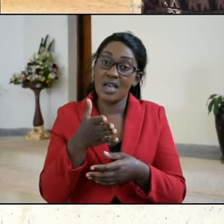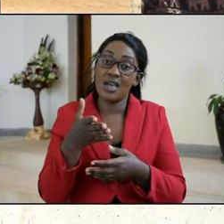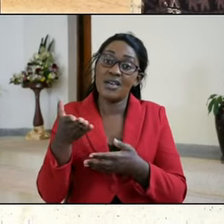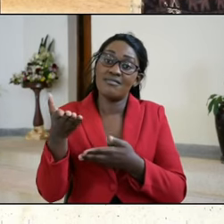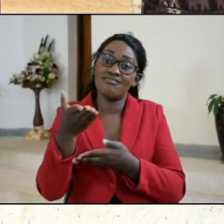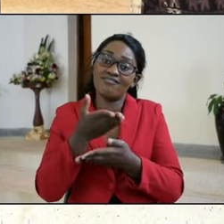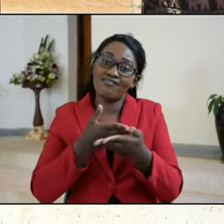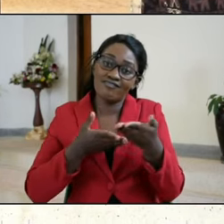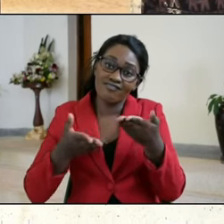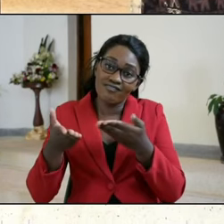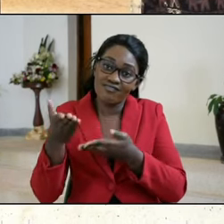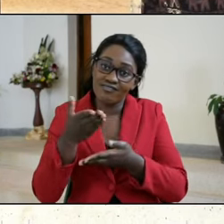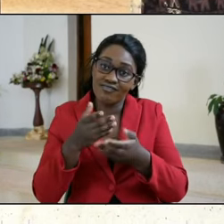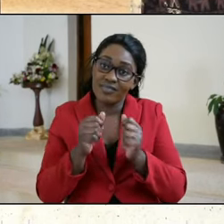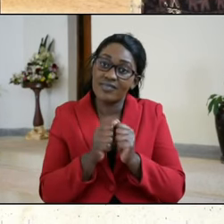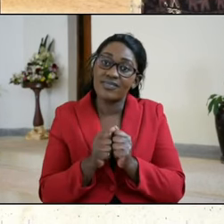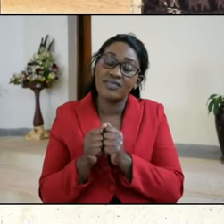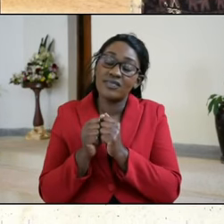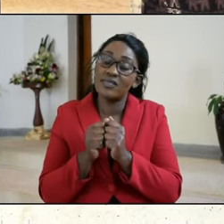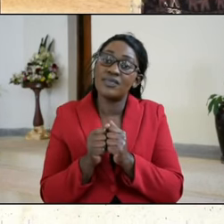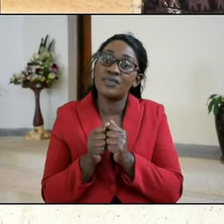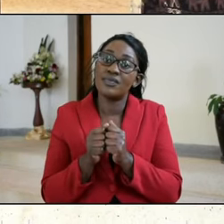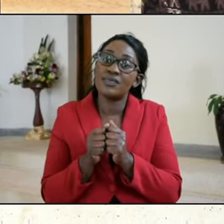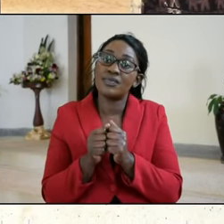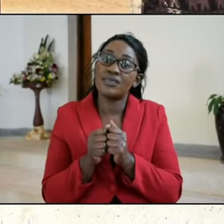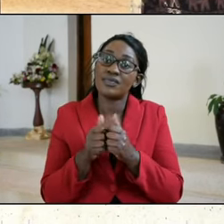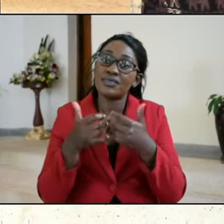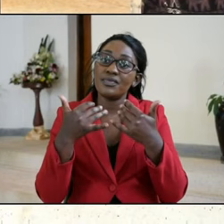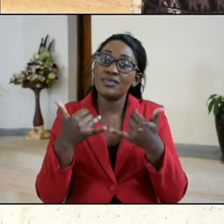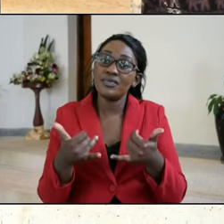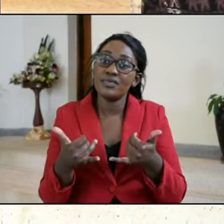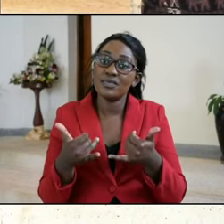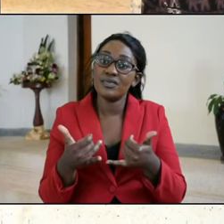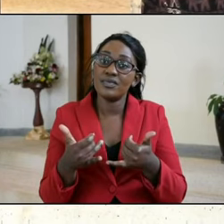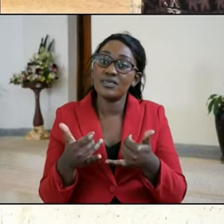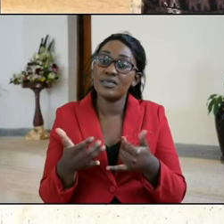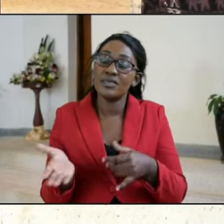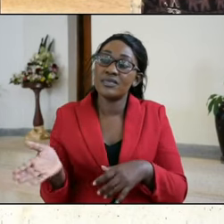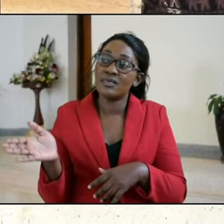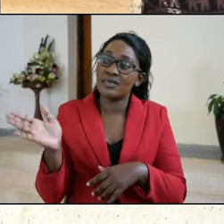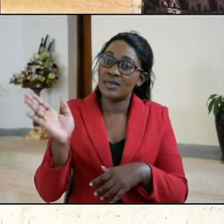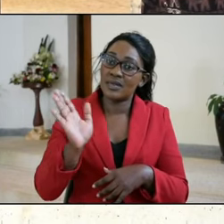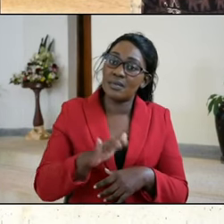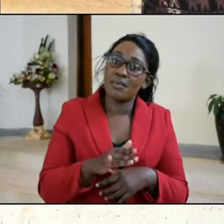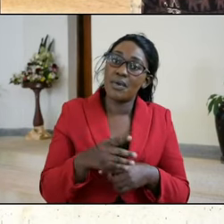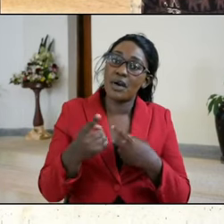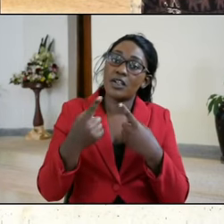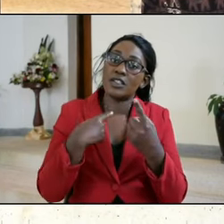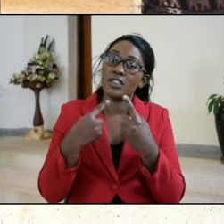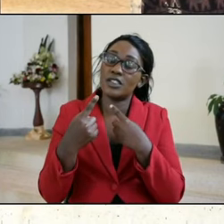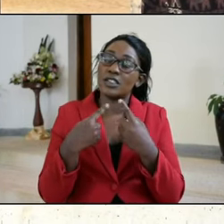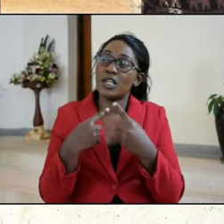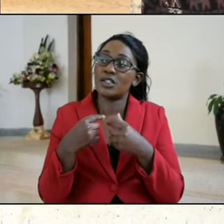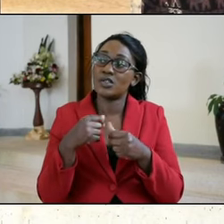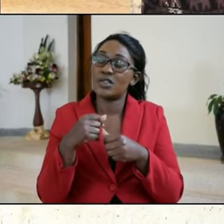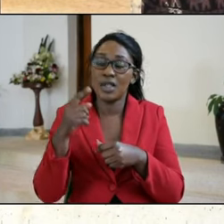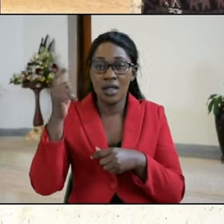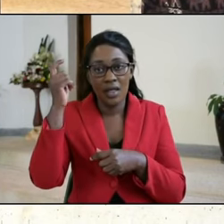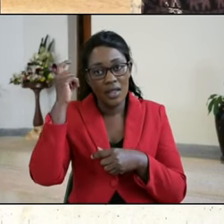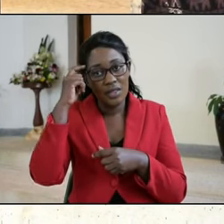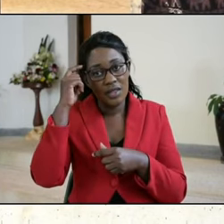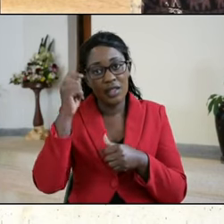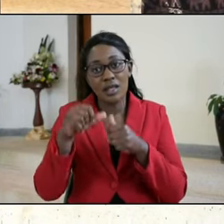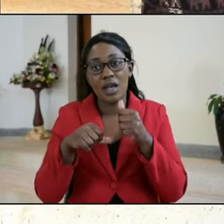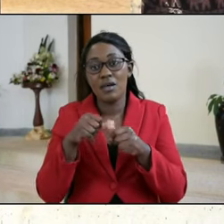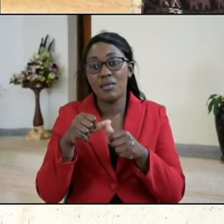interact together, even if we are far and wide. Now, coming to the point of discussion and thinking about the